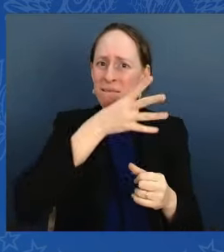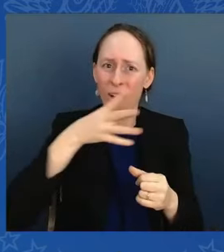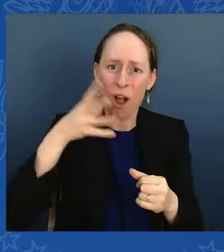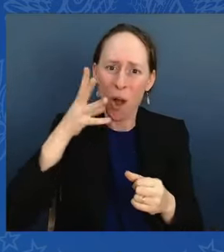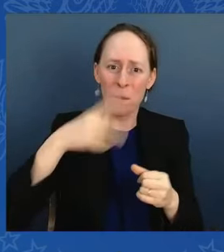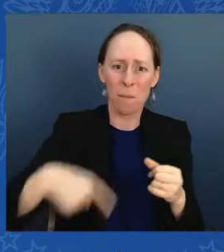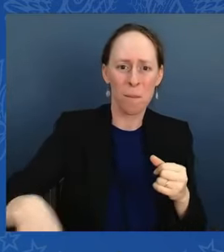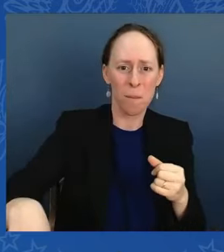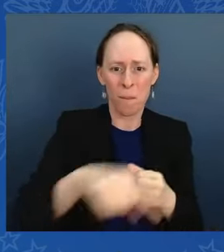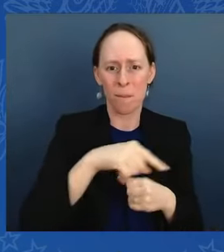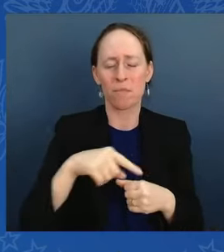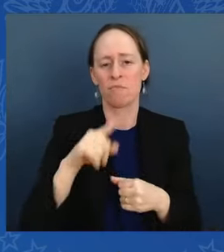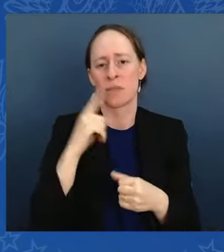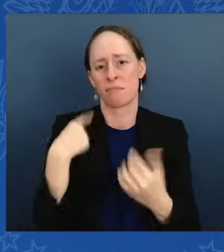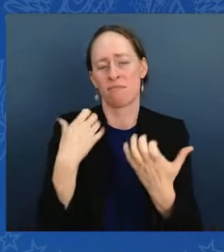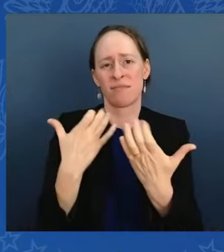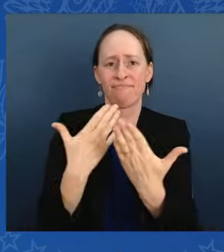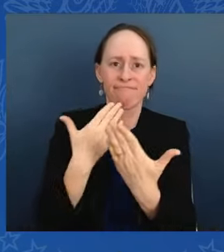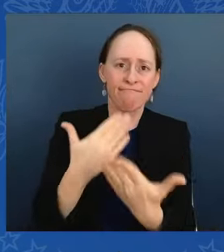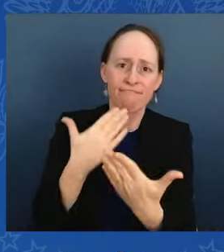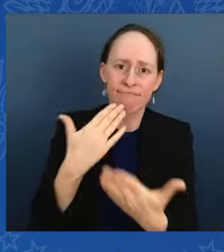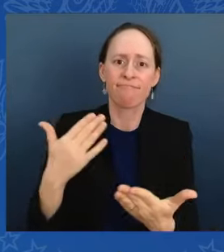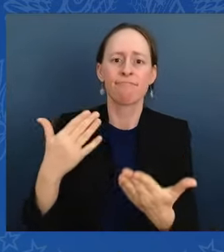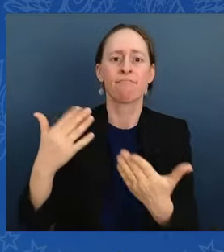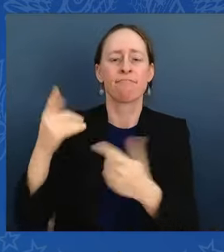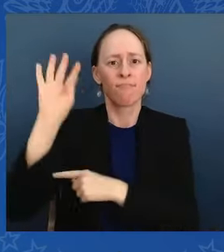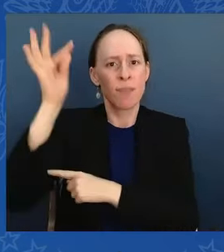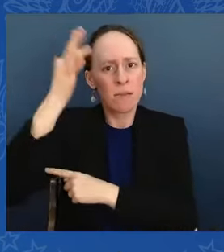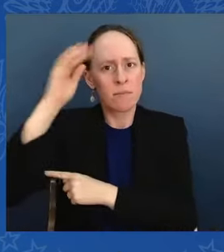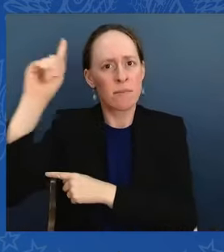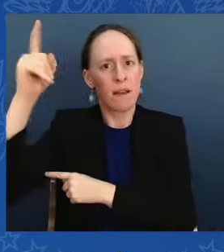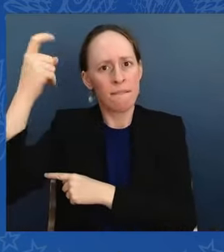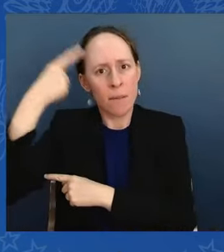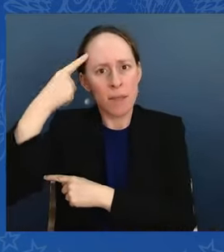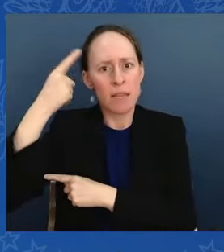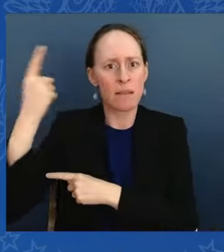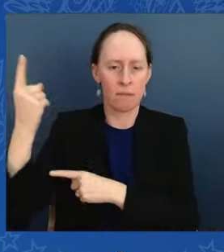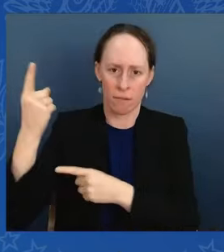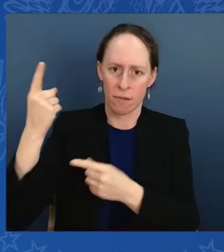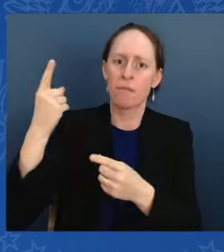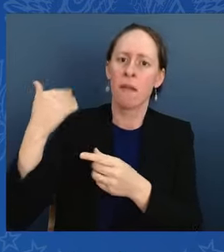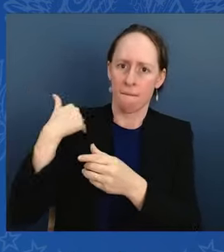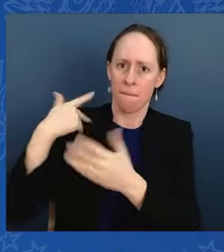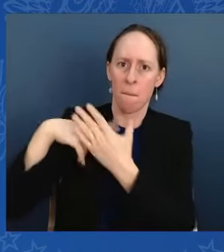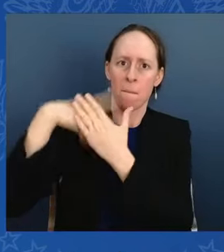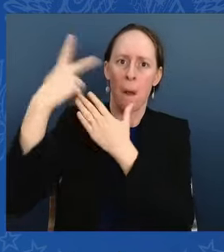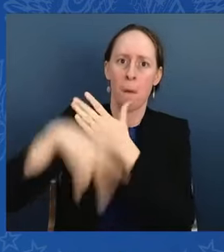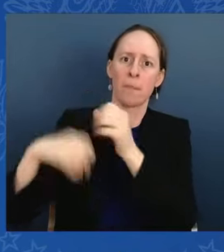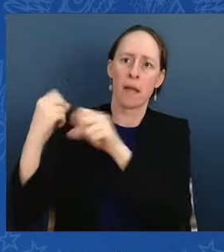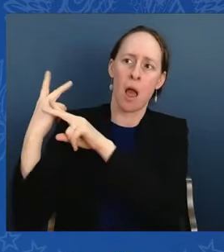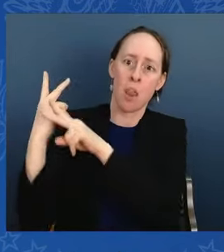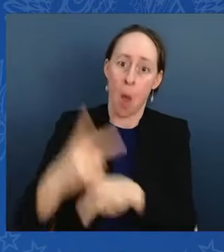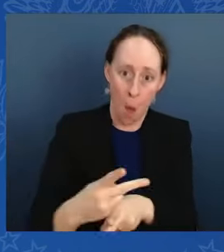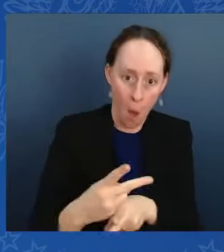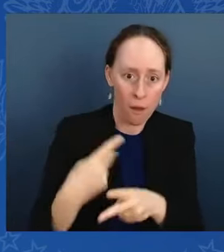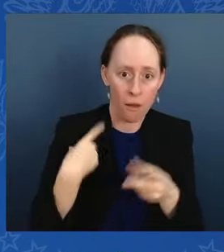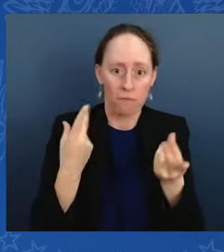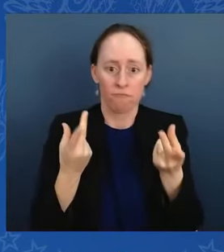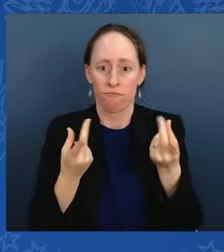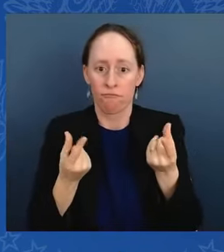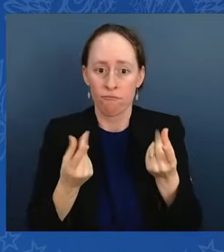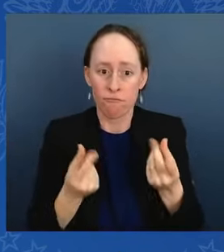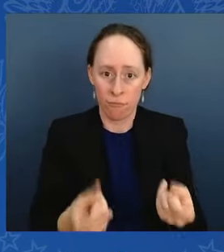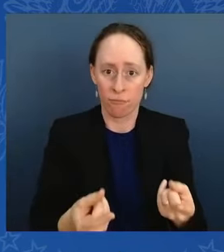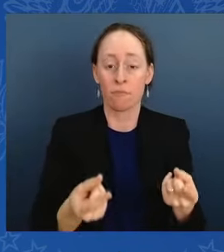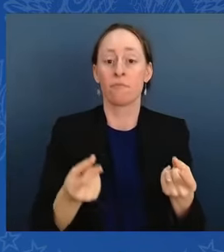providing loans and grants to assist in the recovering process. We have lost billions of dollars in the timber industry and in the